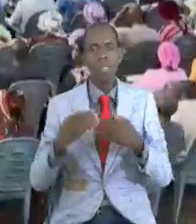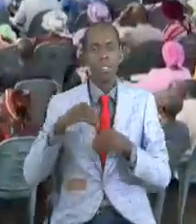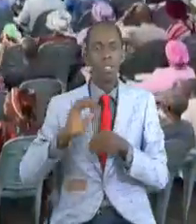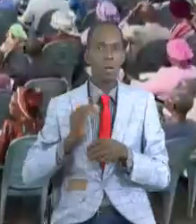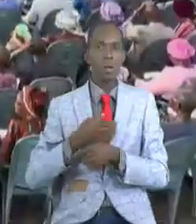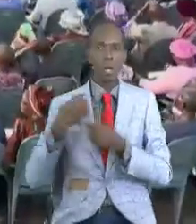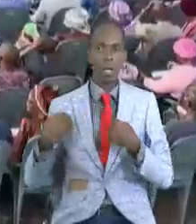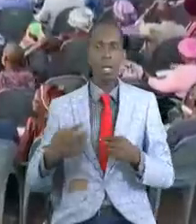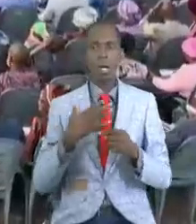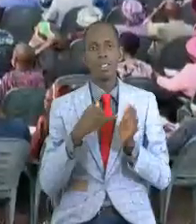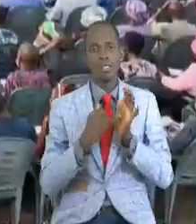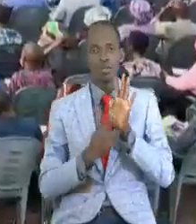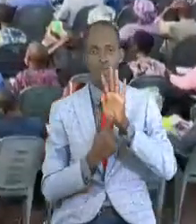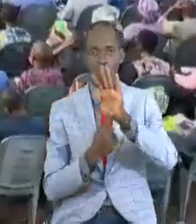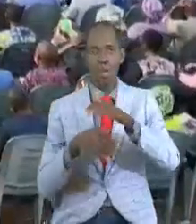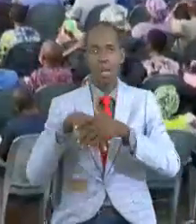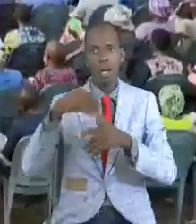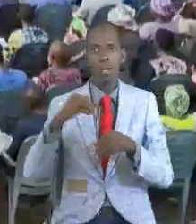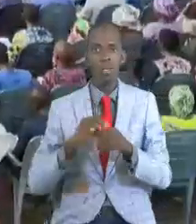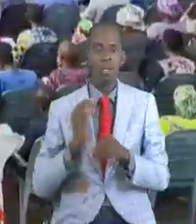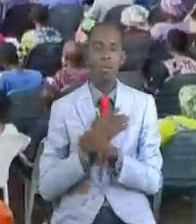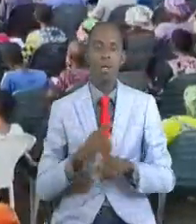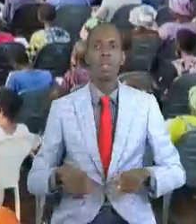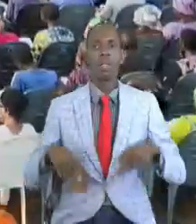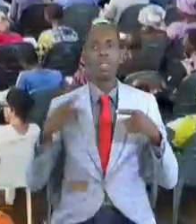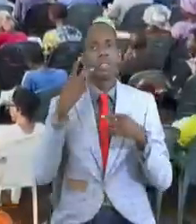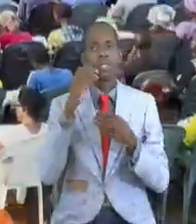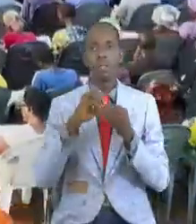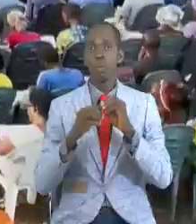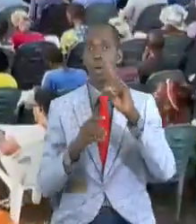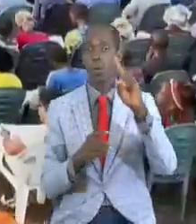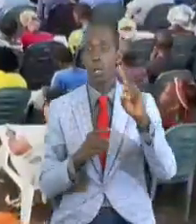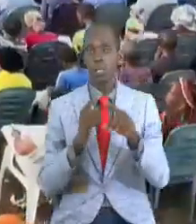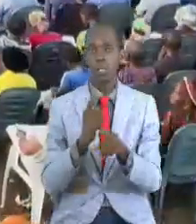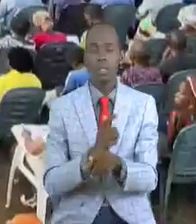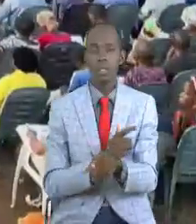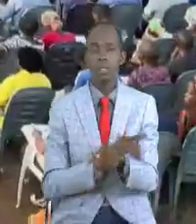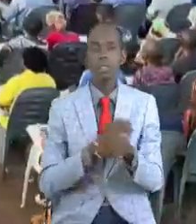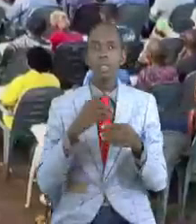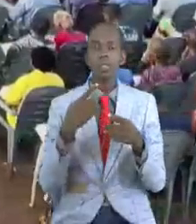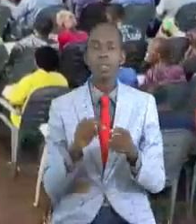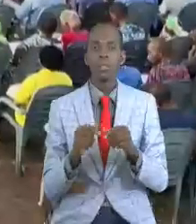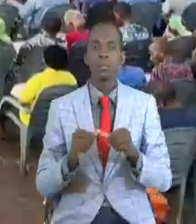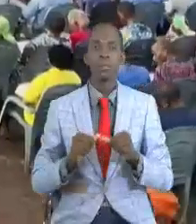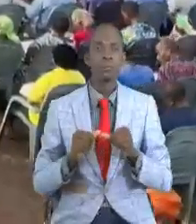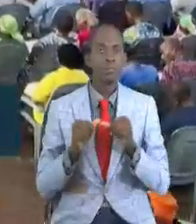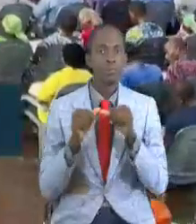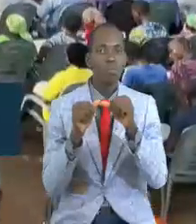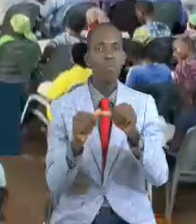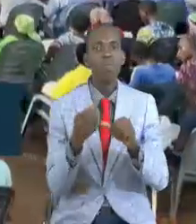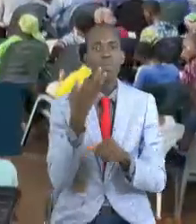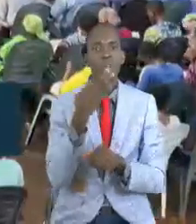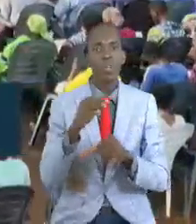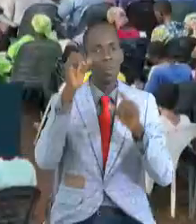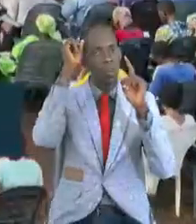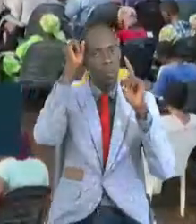out in our life. Look at number one there. Number one, the perpetuity of a